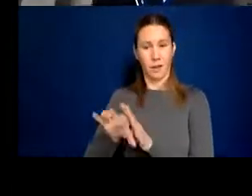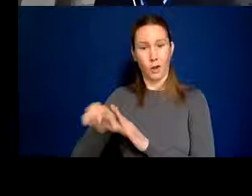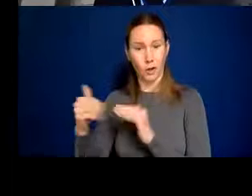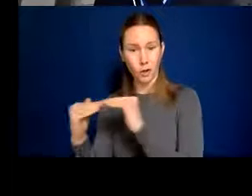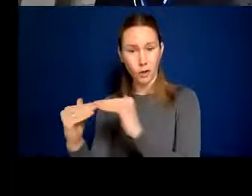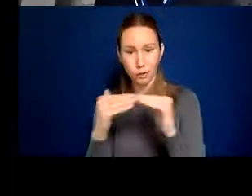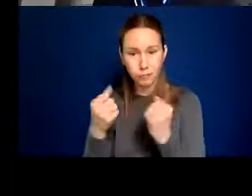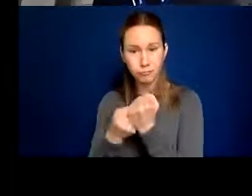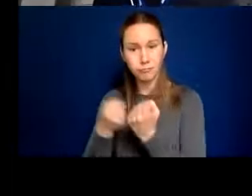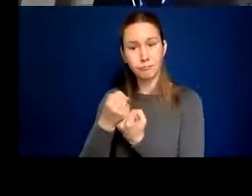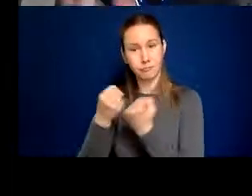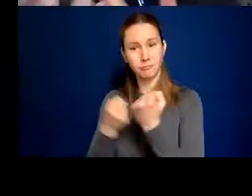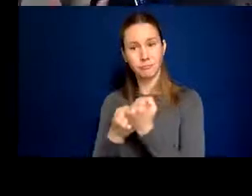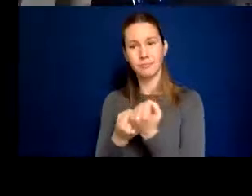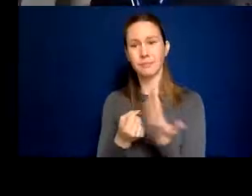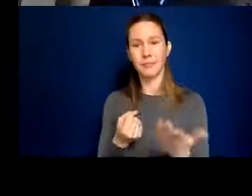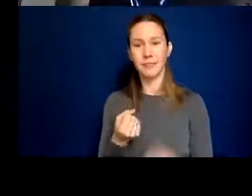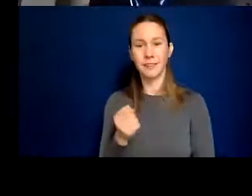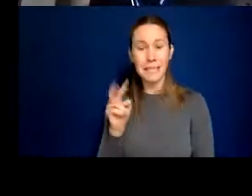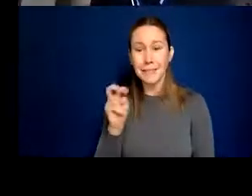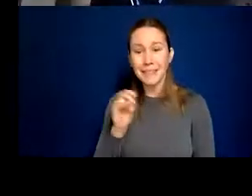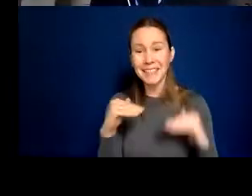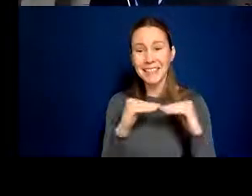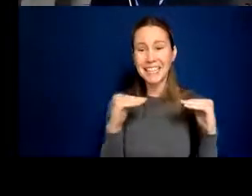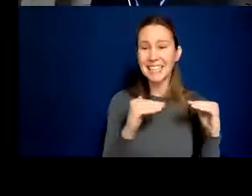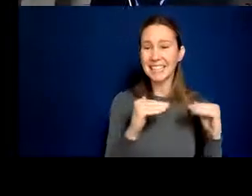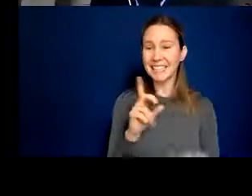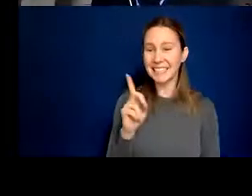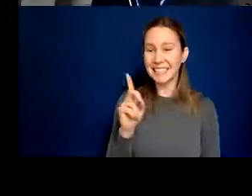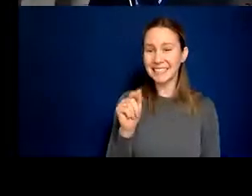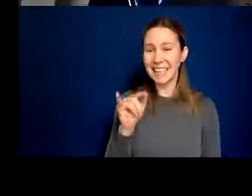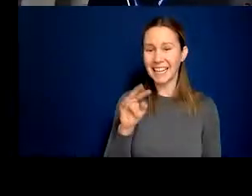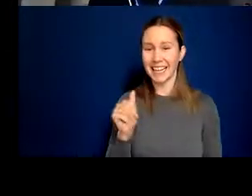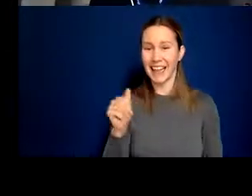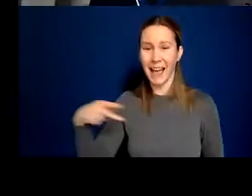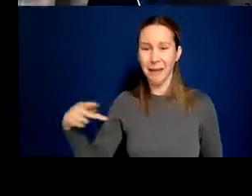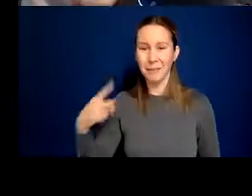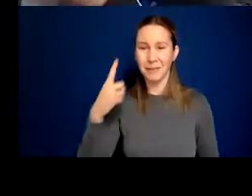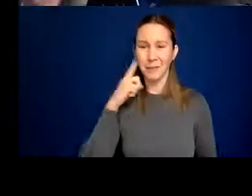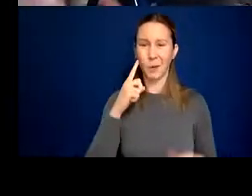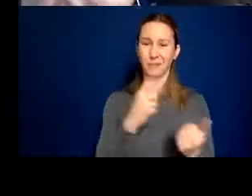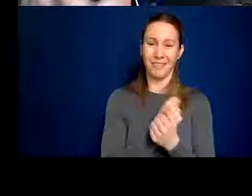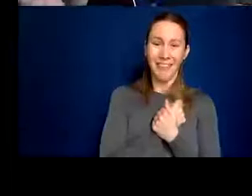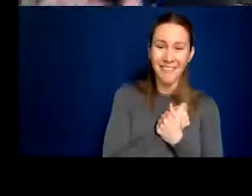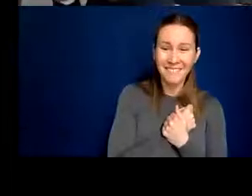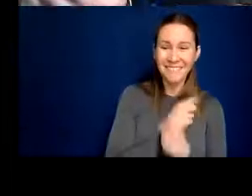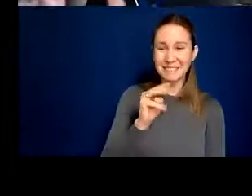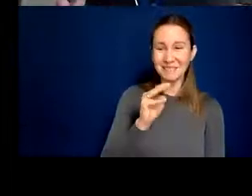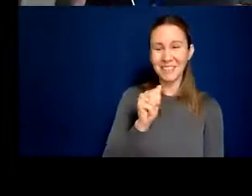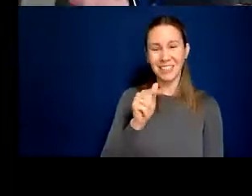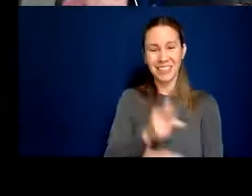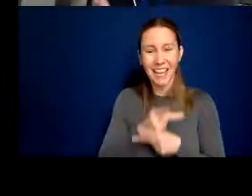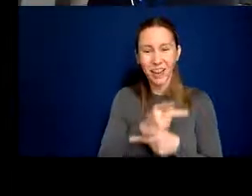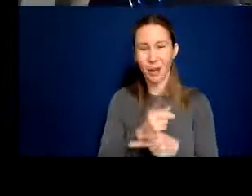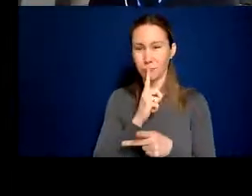like a dating app, talking about love and dementia care and Valentine's Day. Finding the